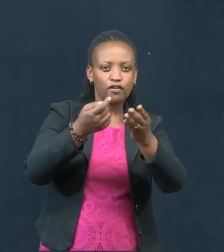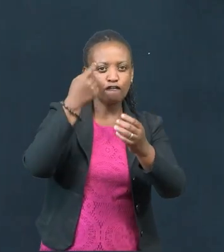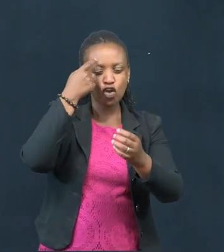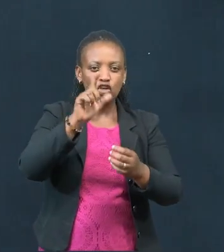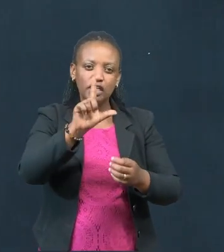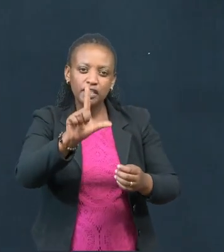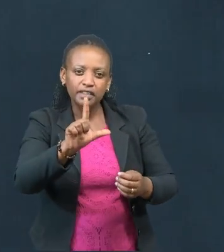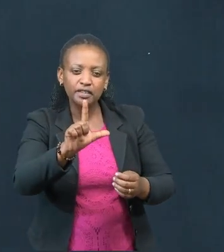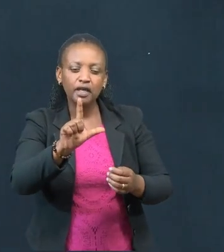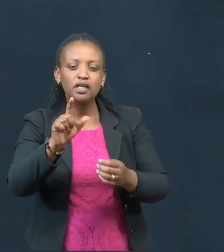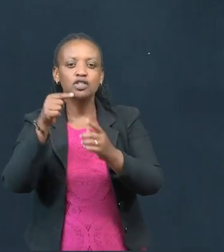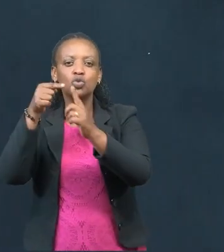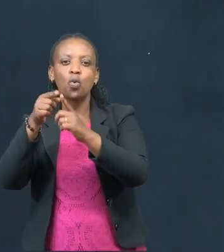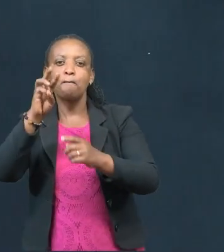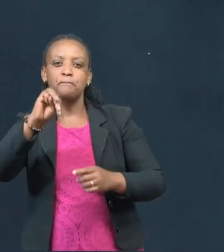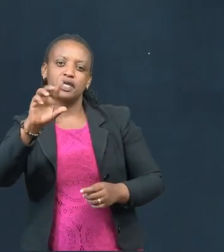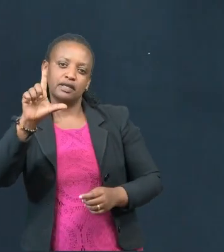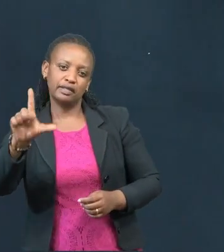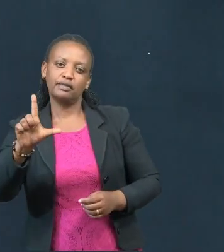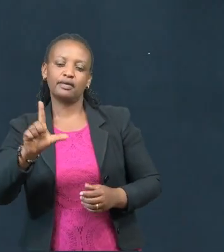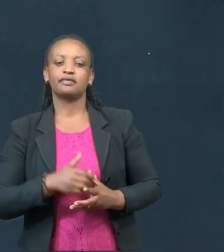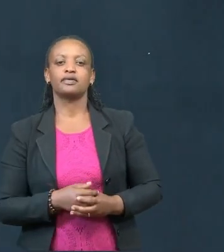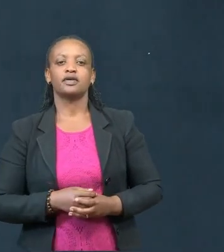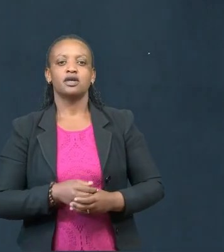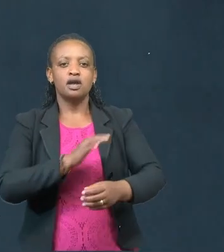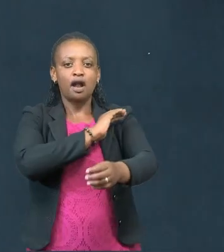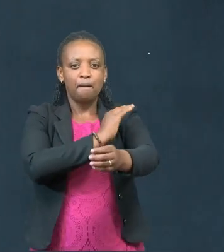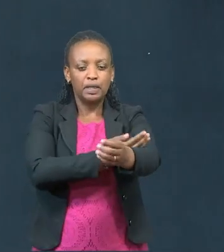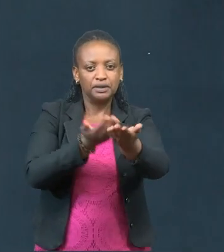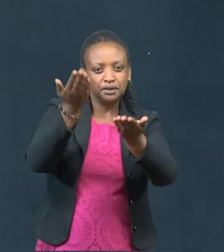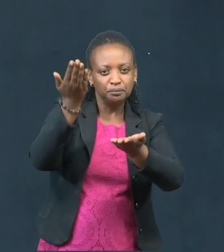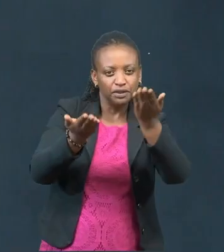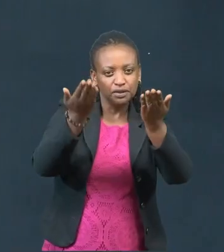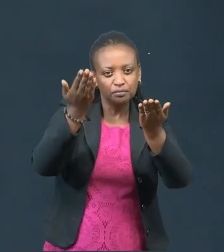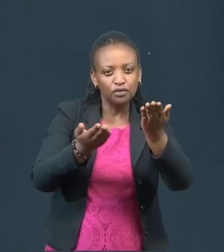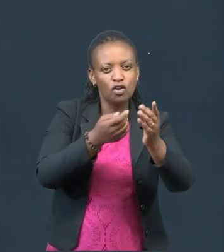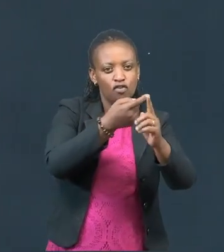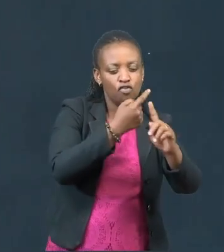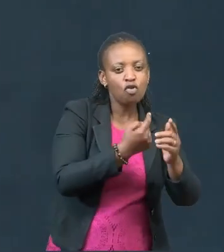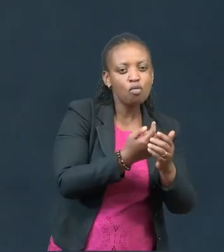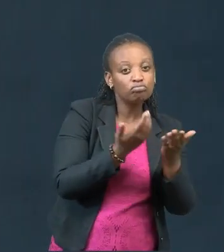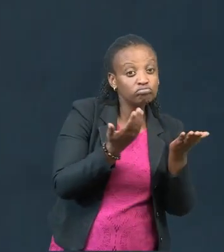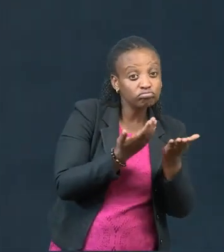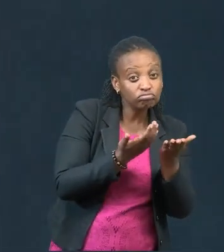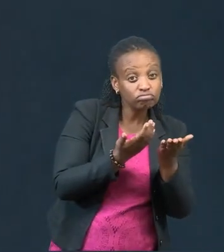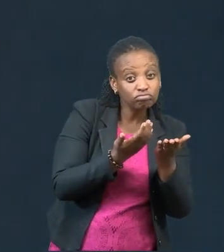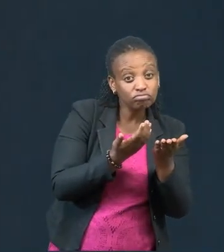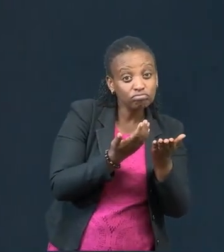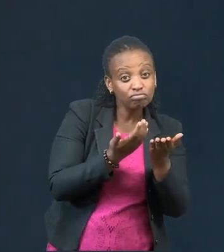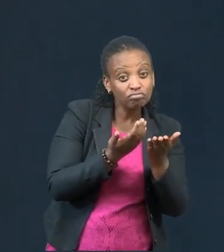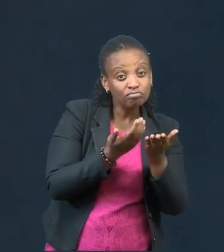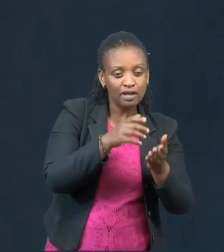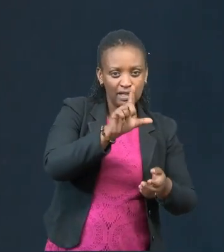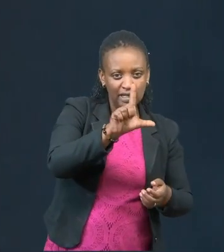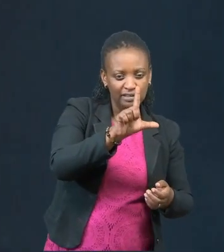Measurements from Liters to Milliliters. Capacity measurements from